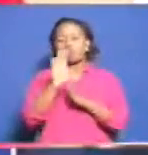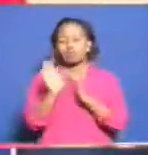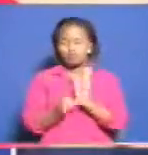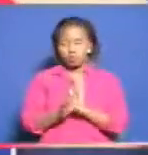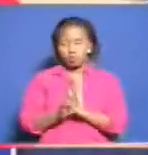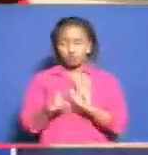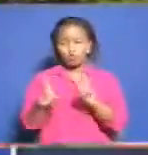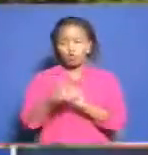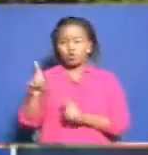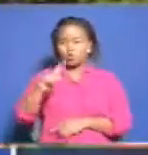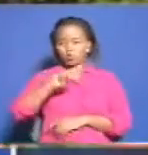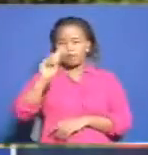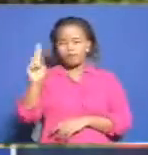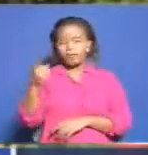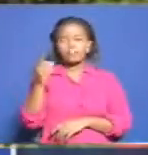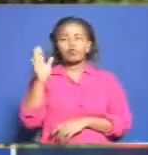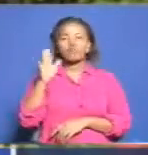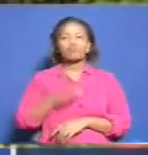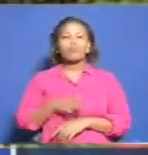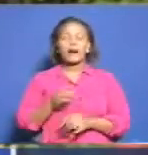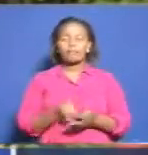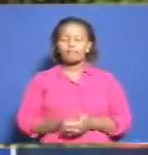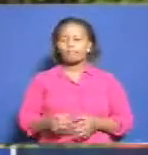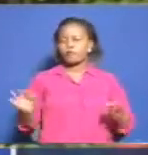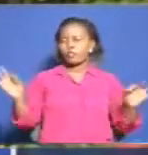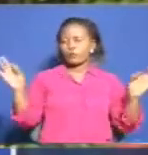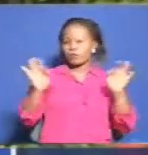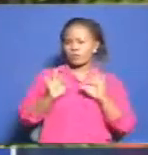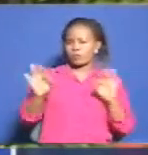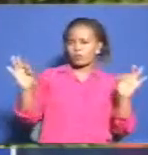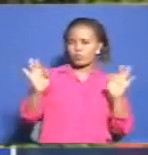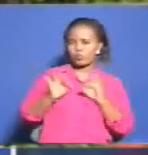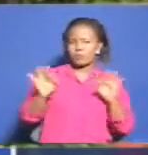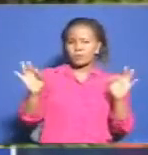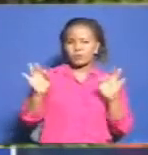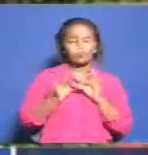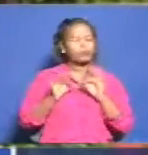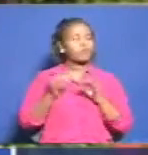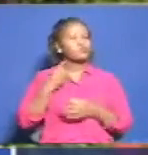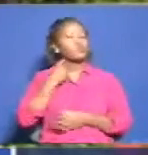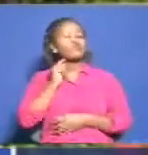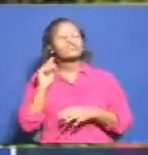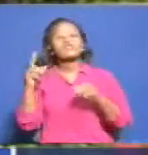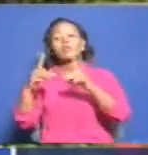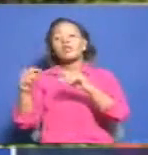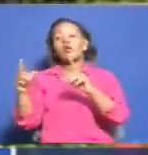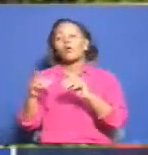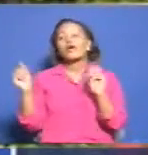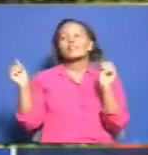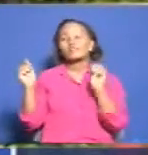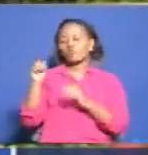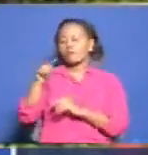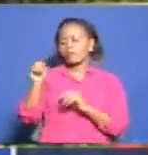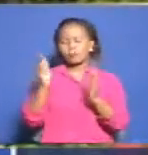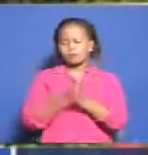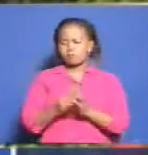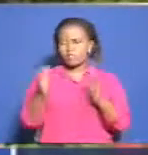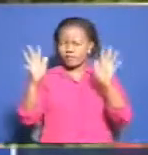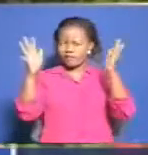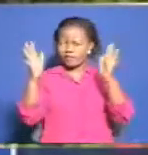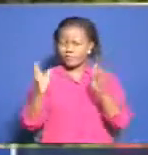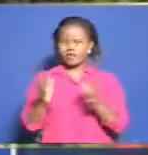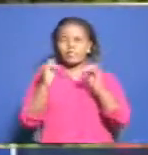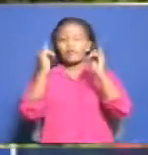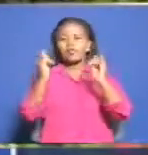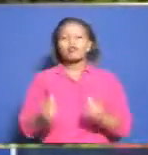the judiciary. Colorful and auspicious are hardly suitable words to describe this event. Chief